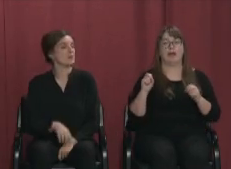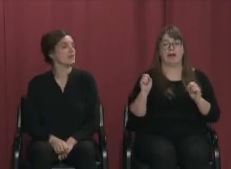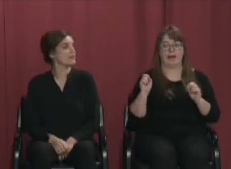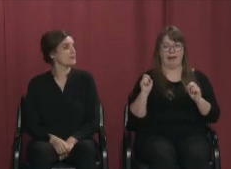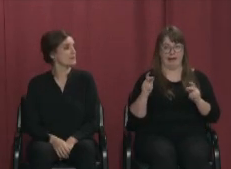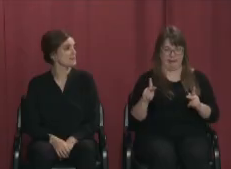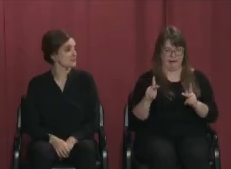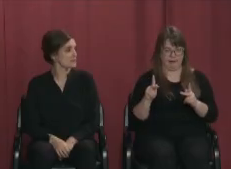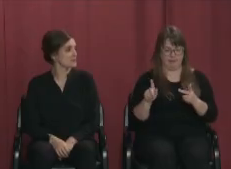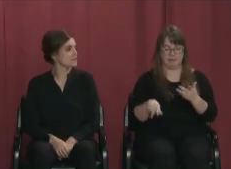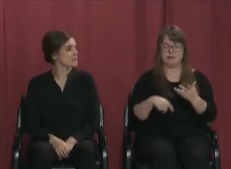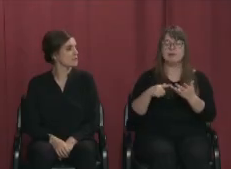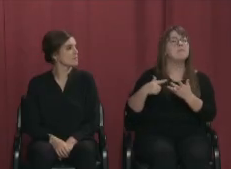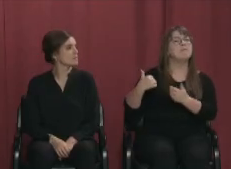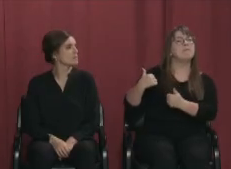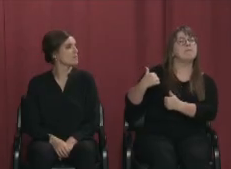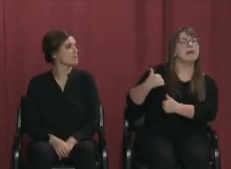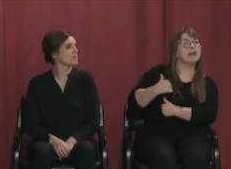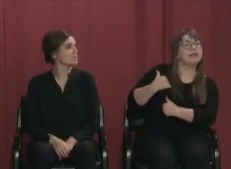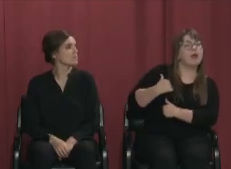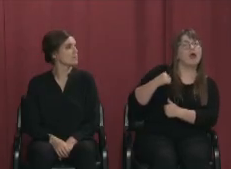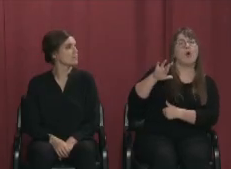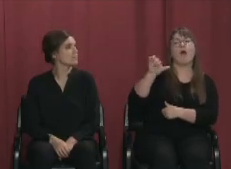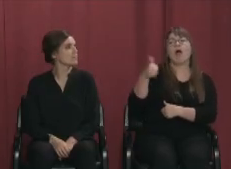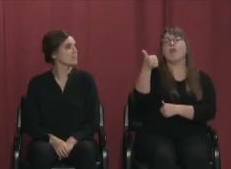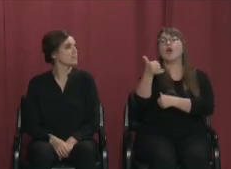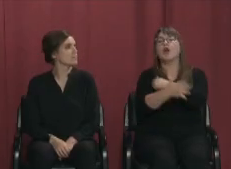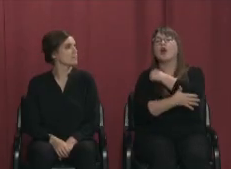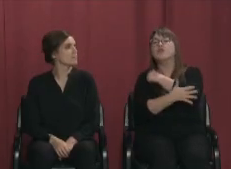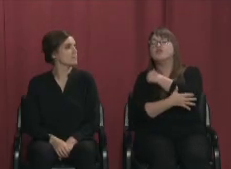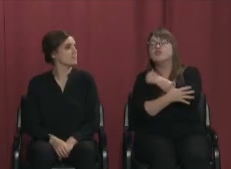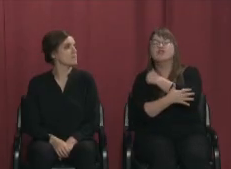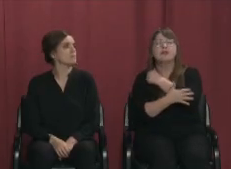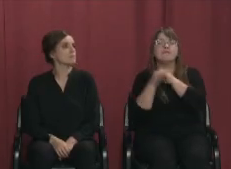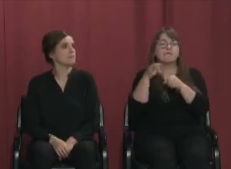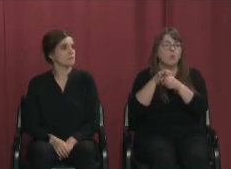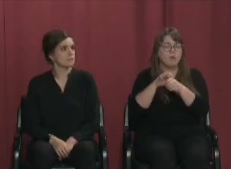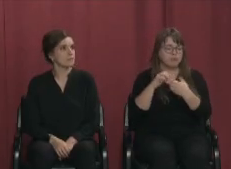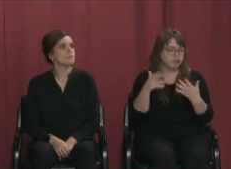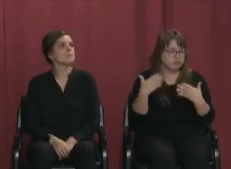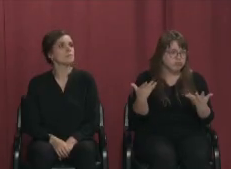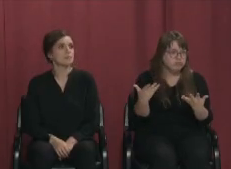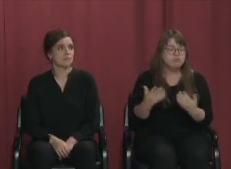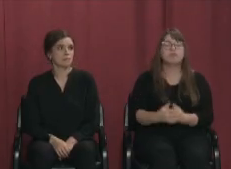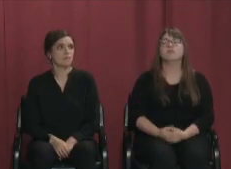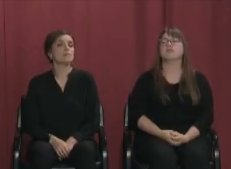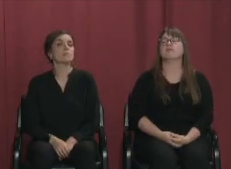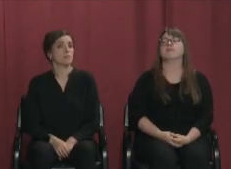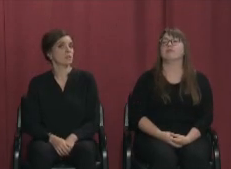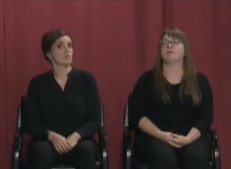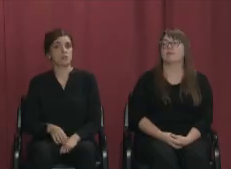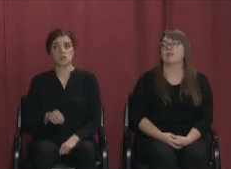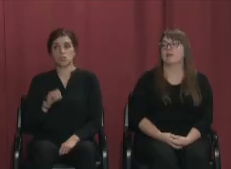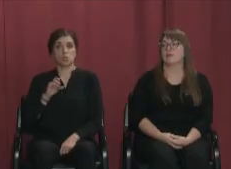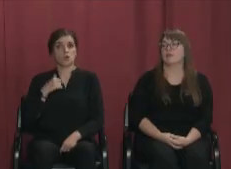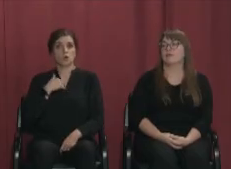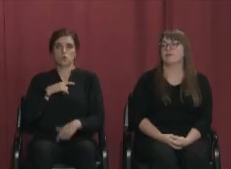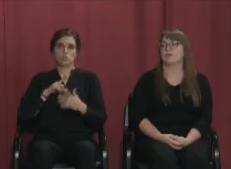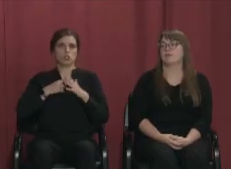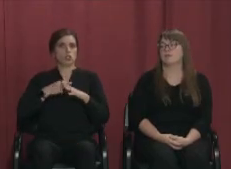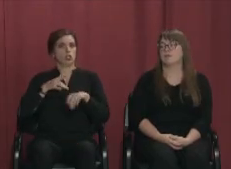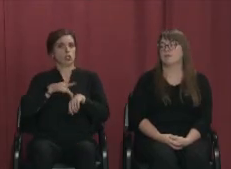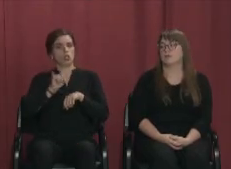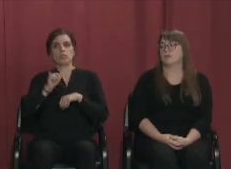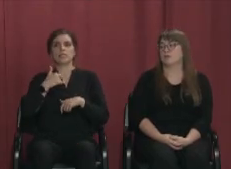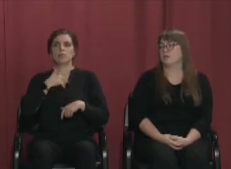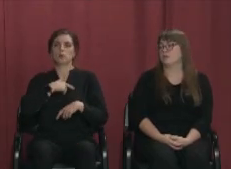what about military or overseas? Any challenges there? We've already, we start early with them. We started at what's called day